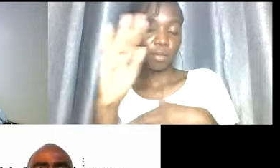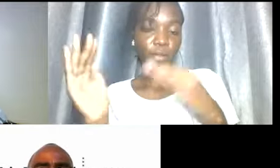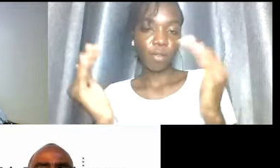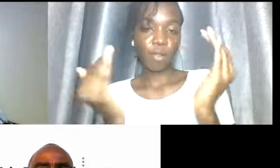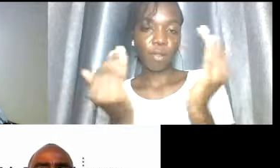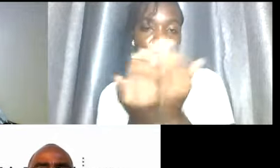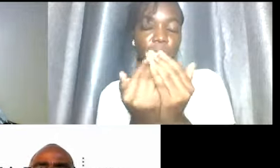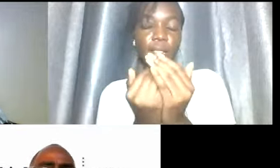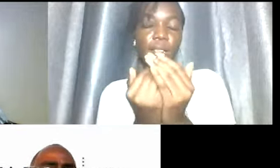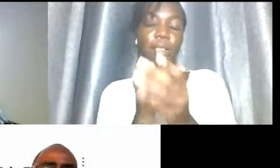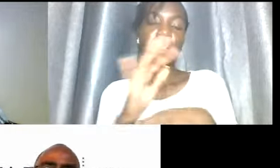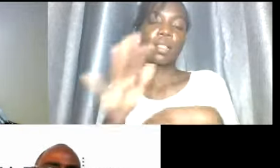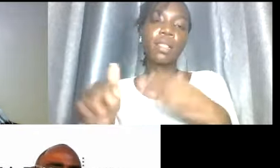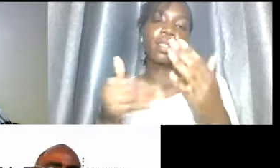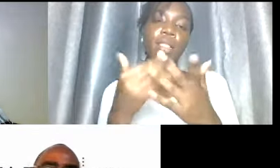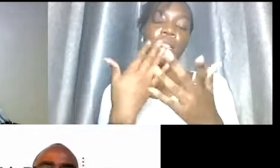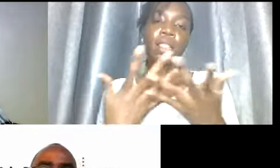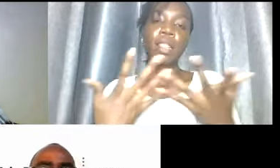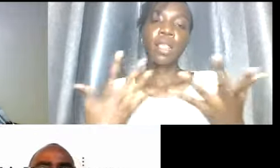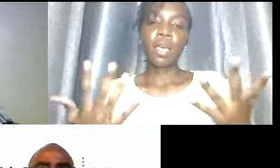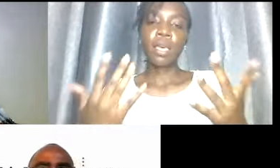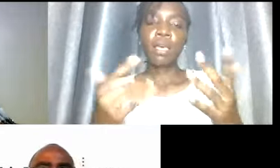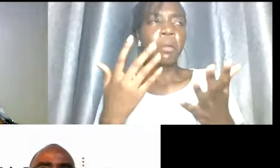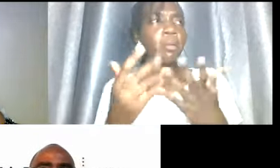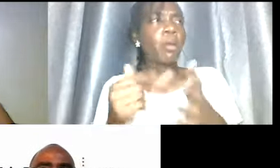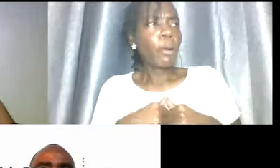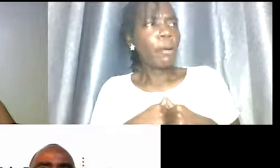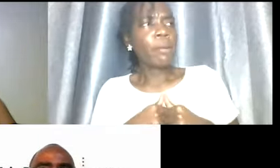started because, oh, this is my name.